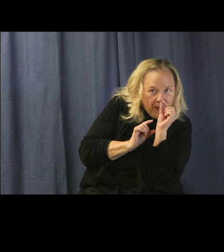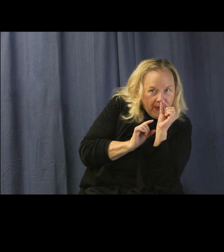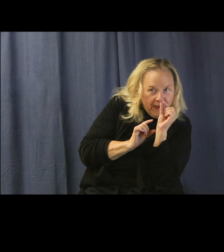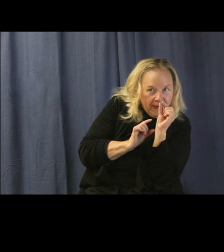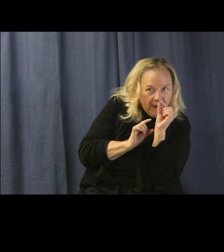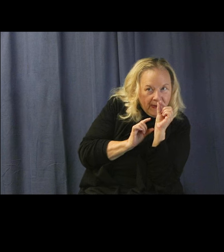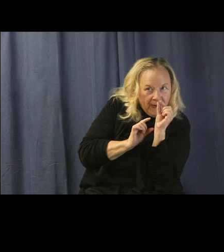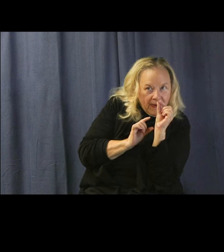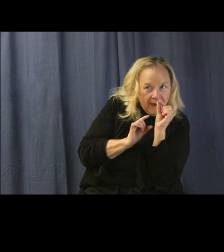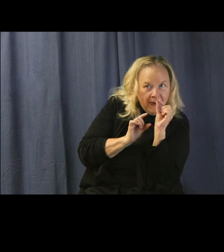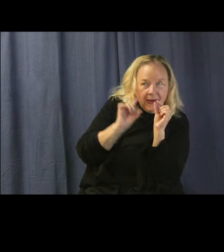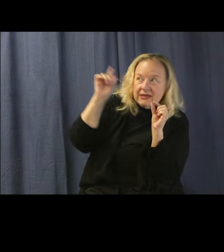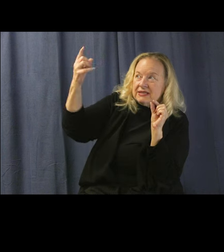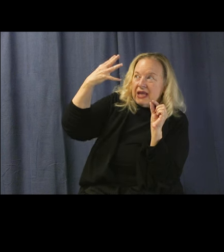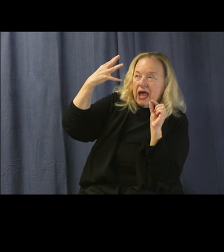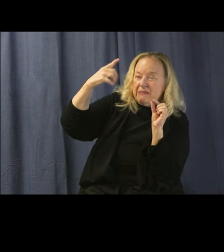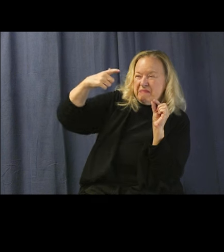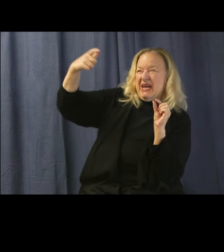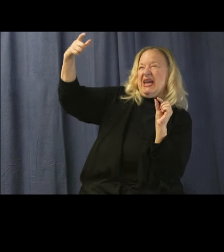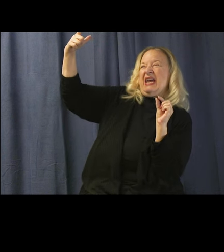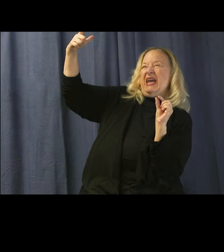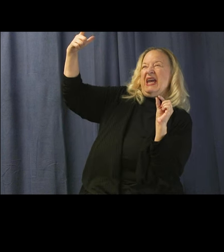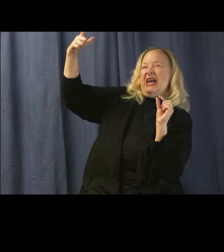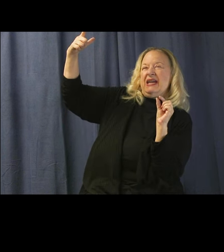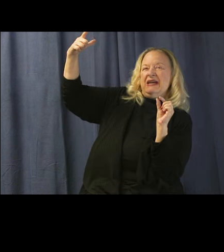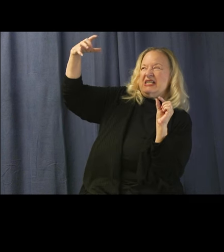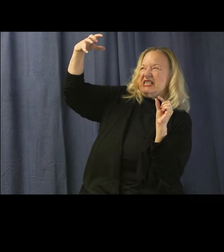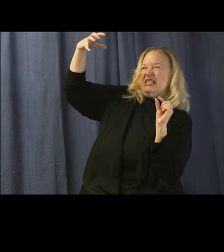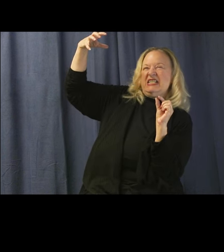I'll make it a little bit bigger. And there's the sun.